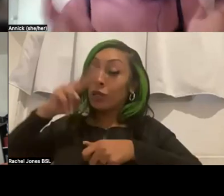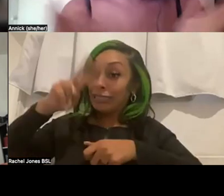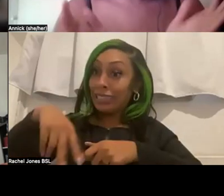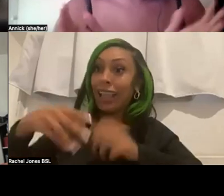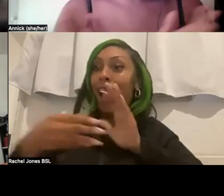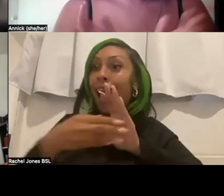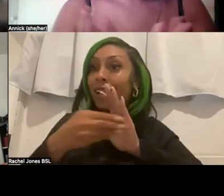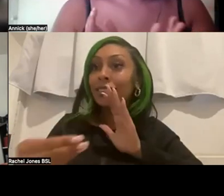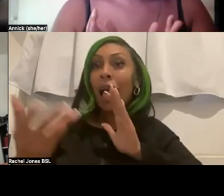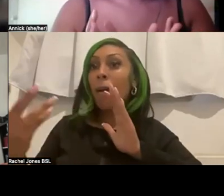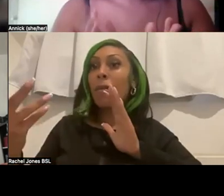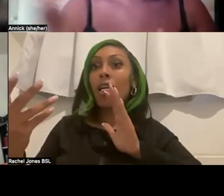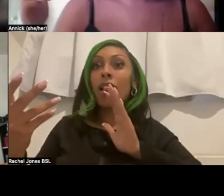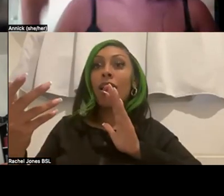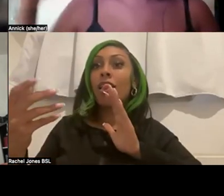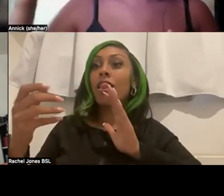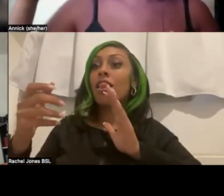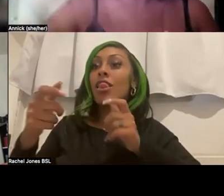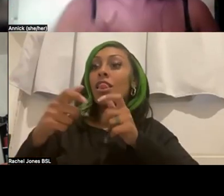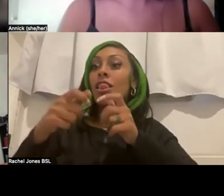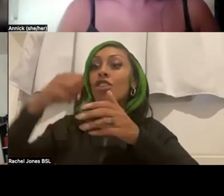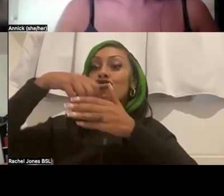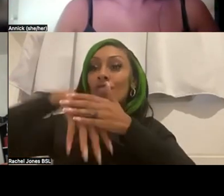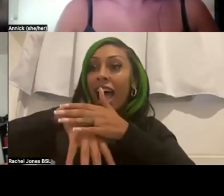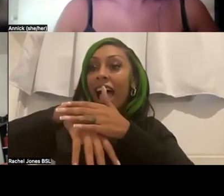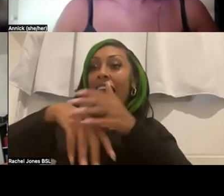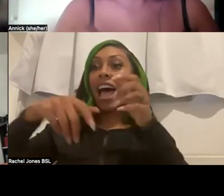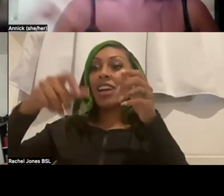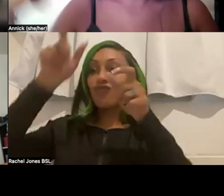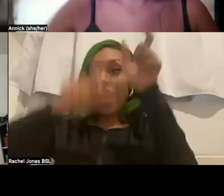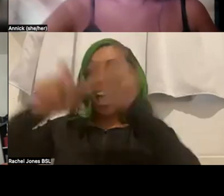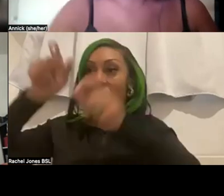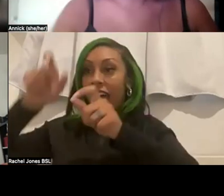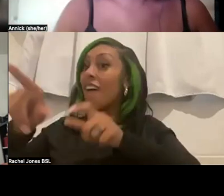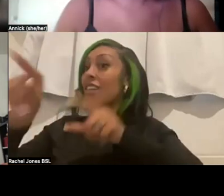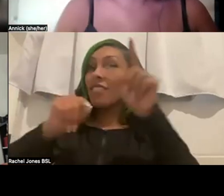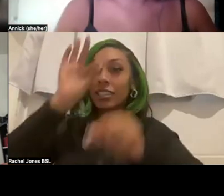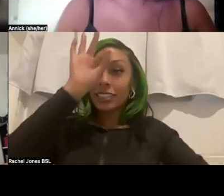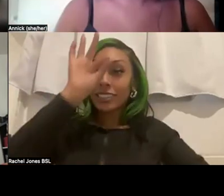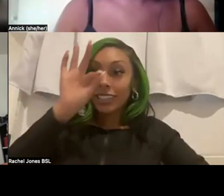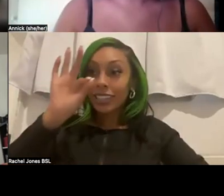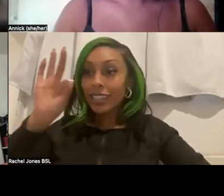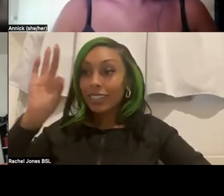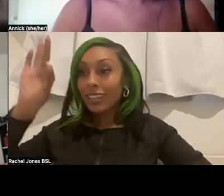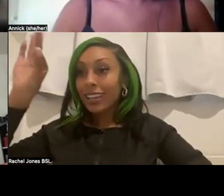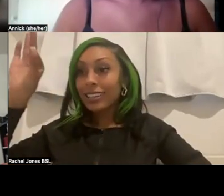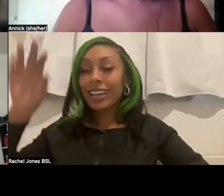of graphs where you're invited to cut them up on a dotted line with a picture of